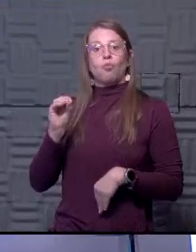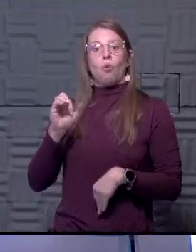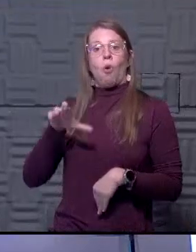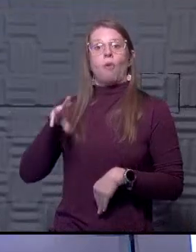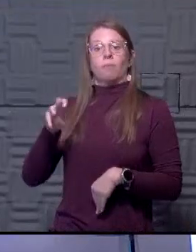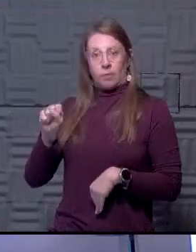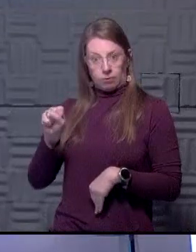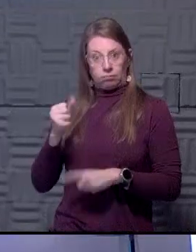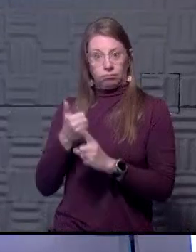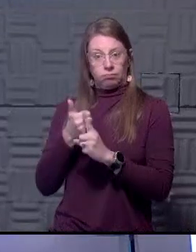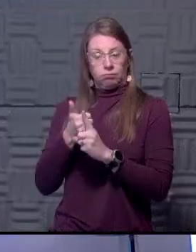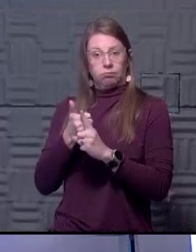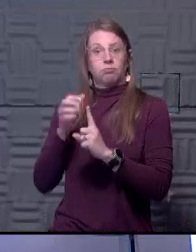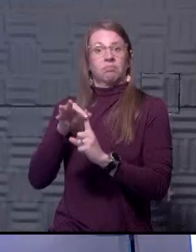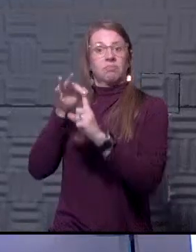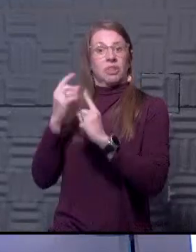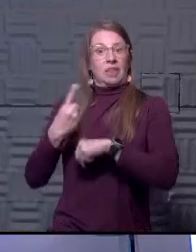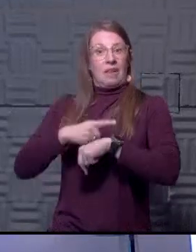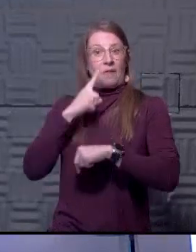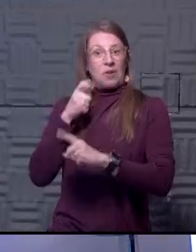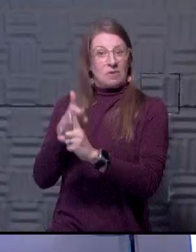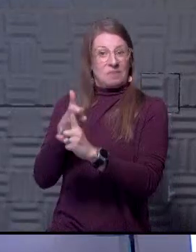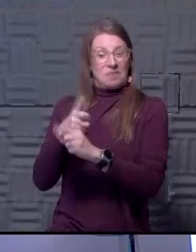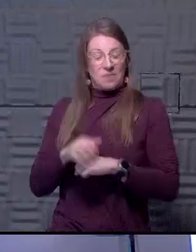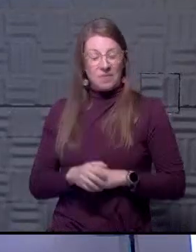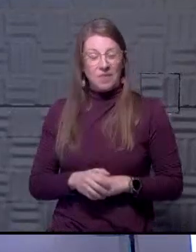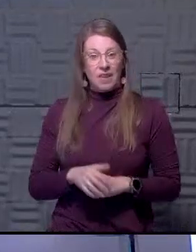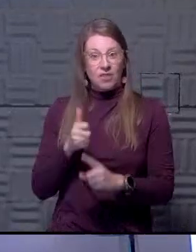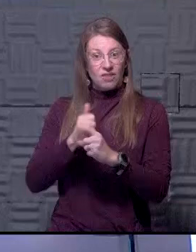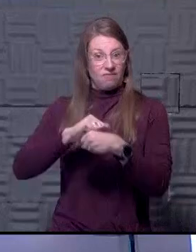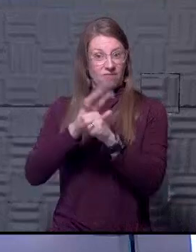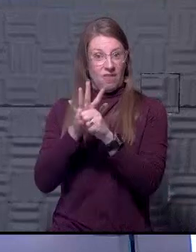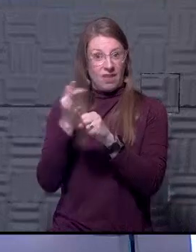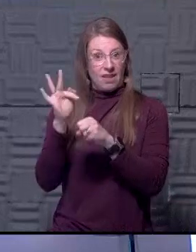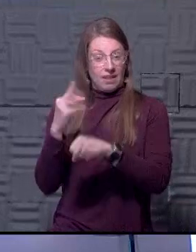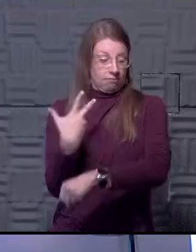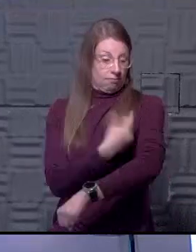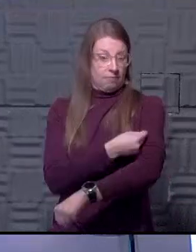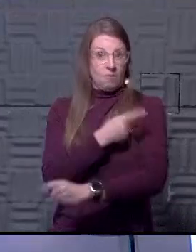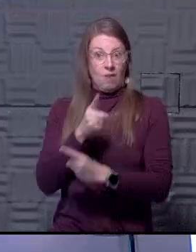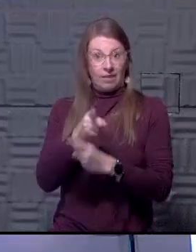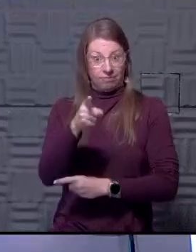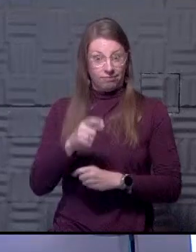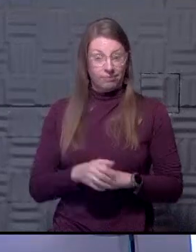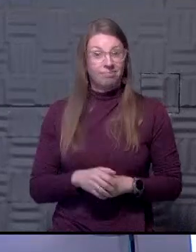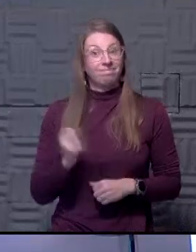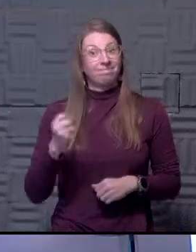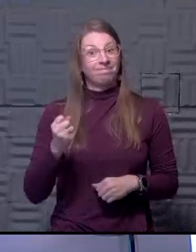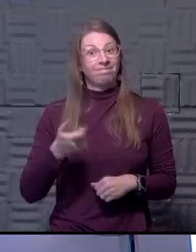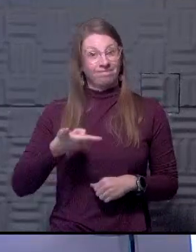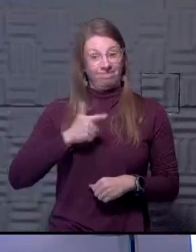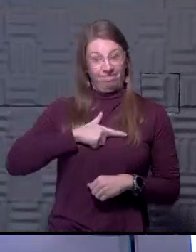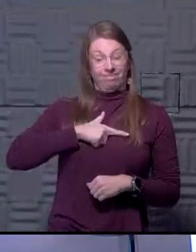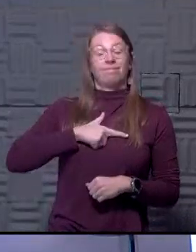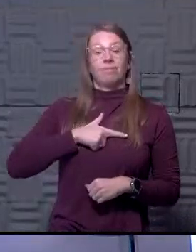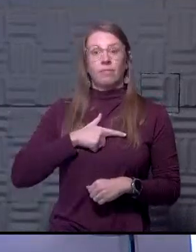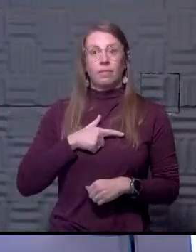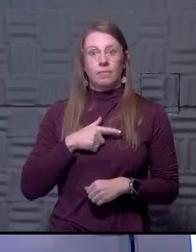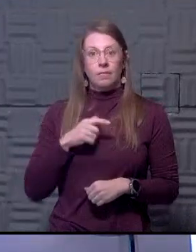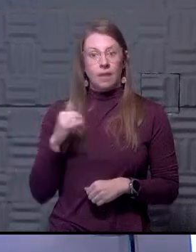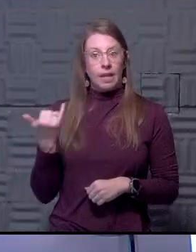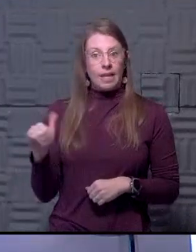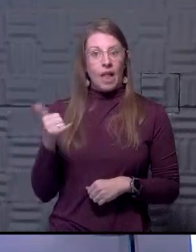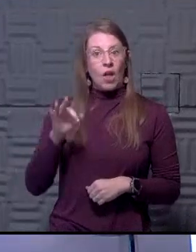day for you because I think that it's your turn to get the COVID vaccine, right? The COVID-19 vaccine, right? And it's not, you're not getting yellow